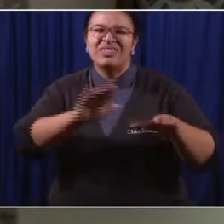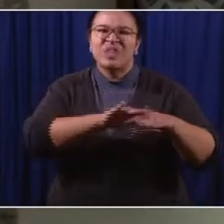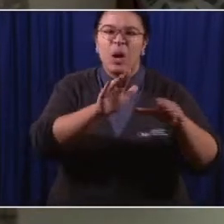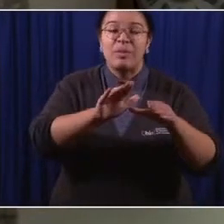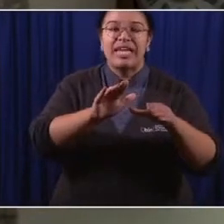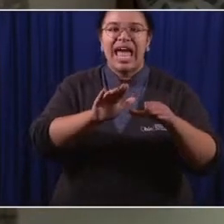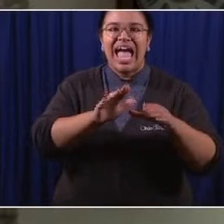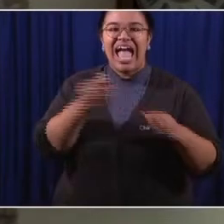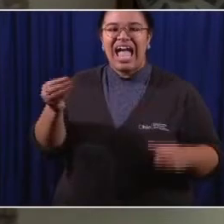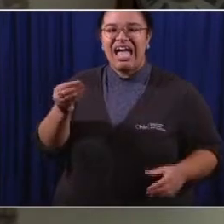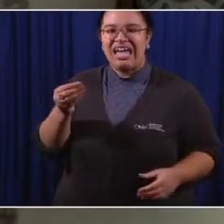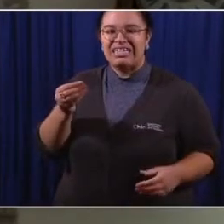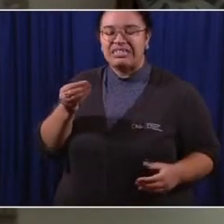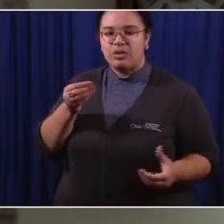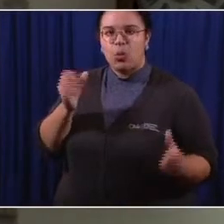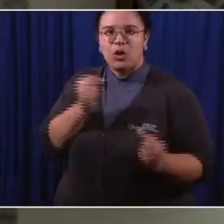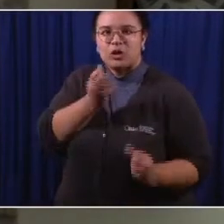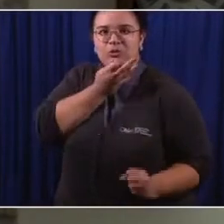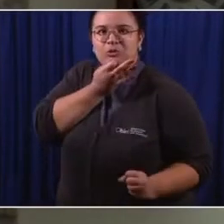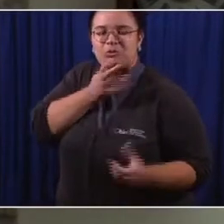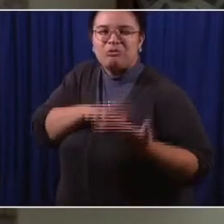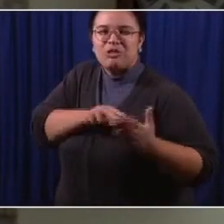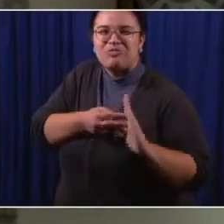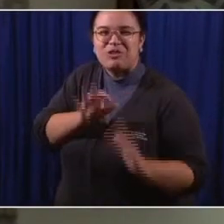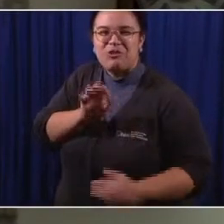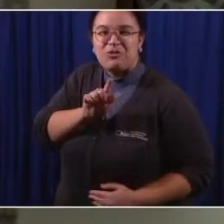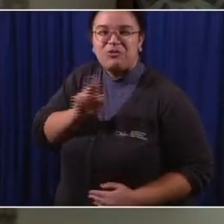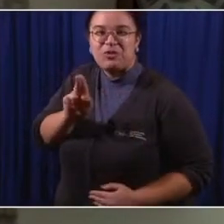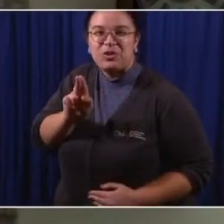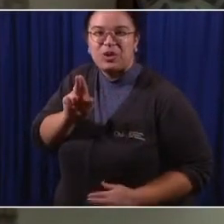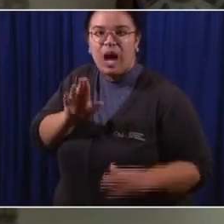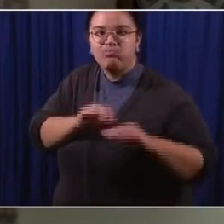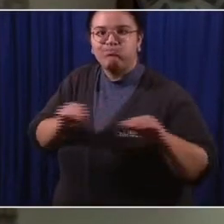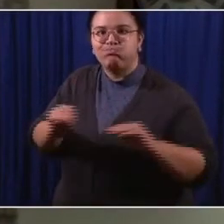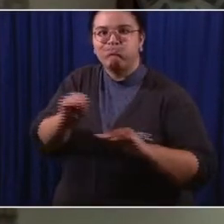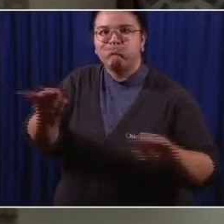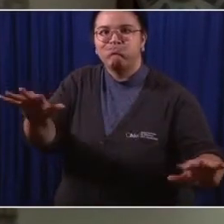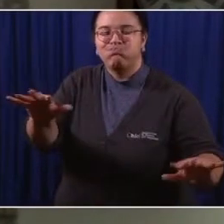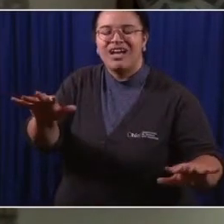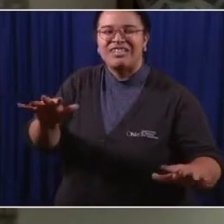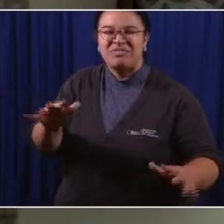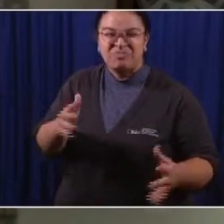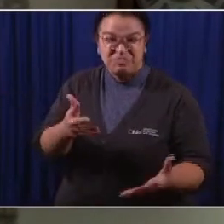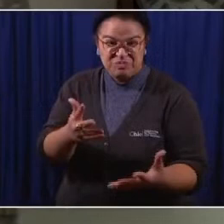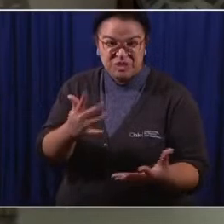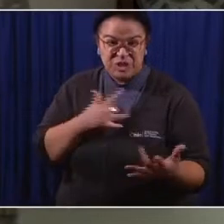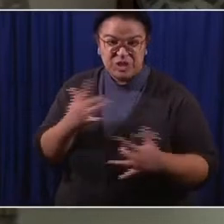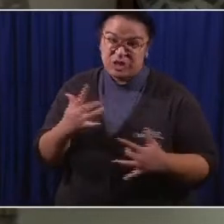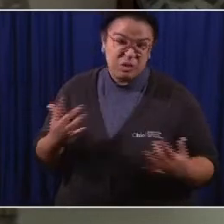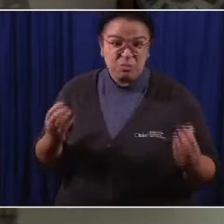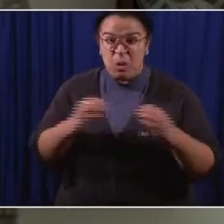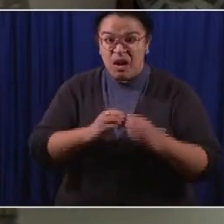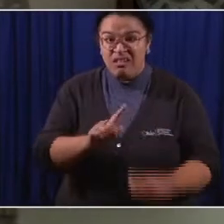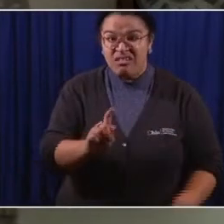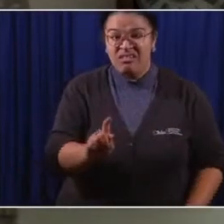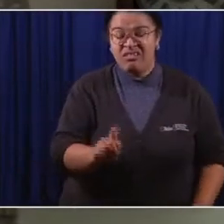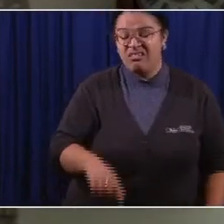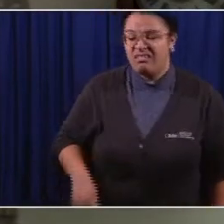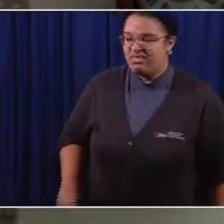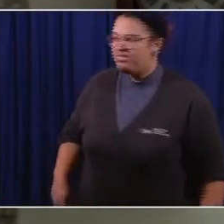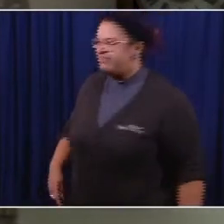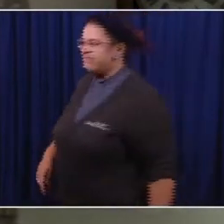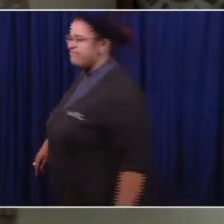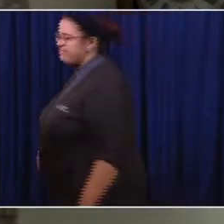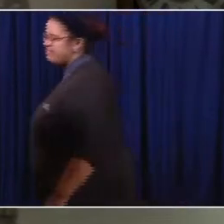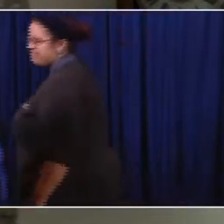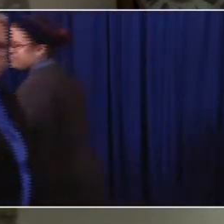season? Yes, absolutely. You're absolutely spot on. You said it. I couldn't say it better. We're concerned. We got colleges